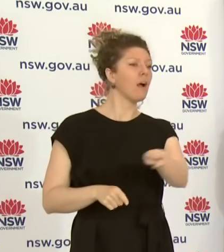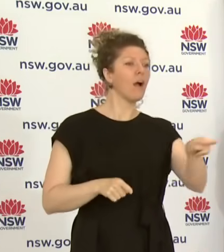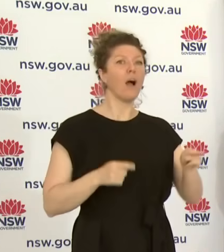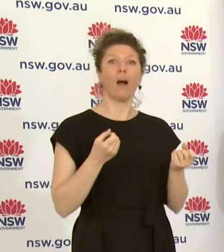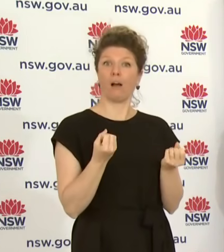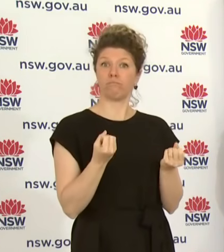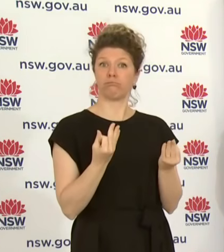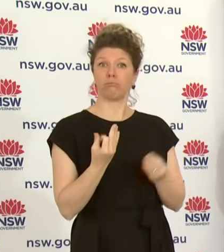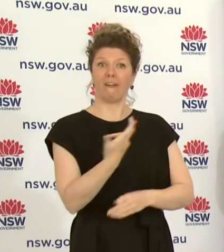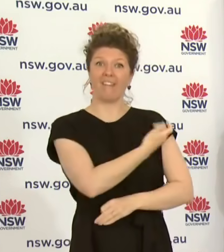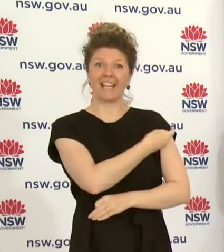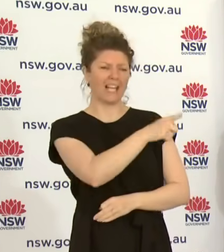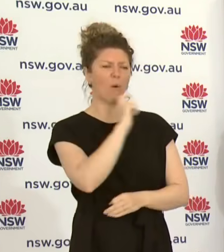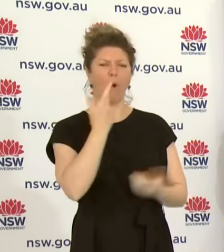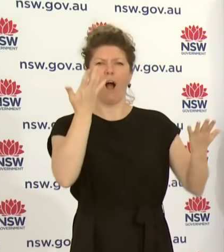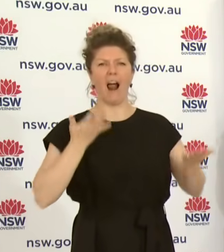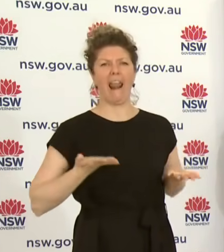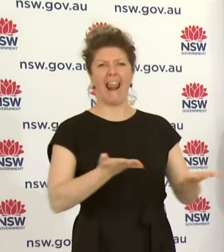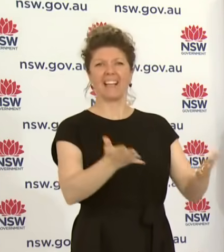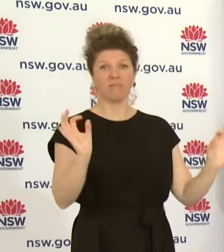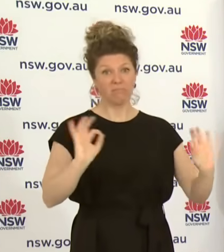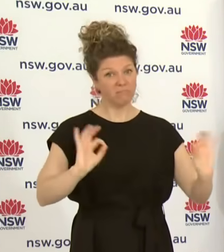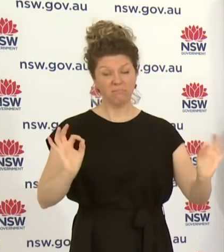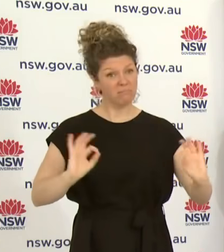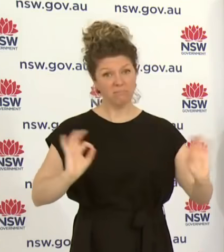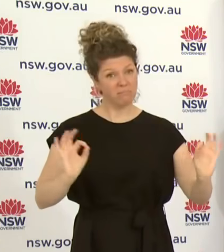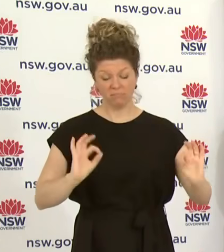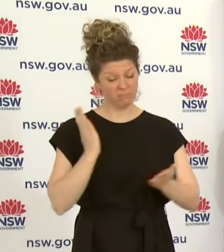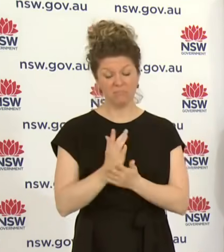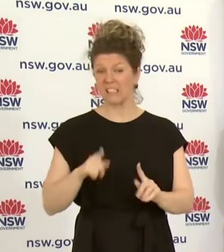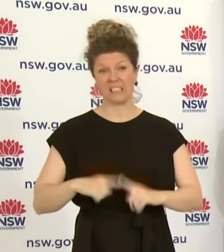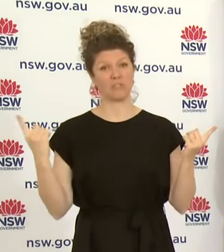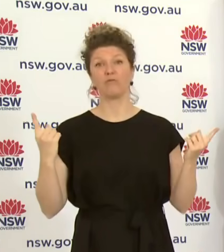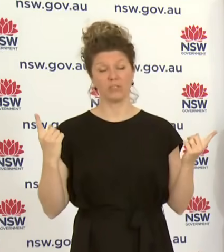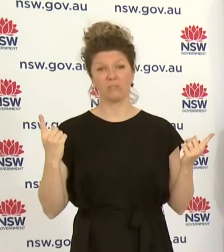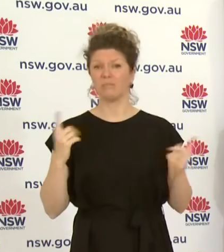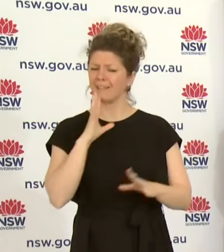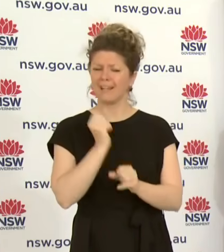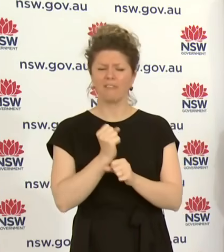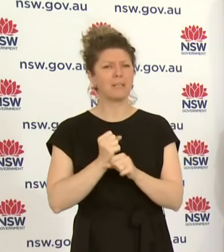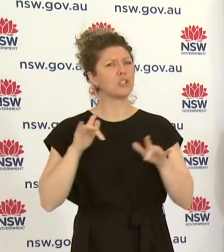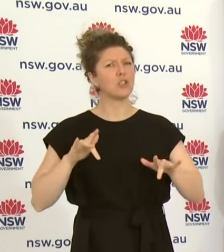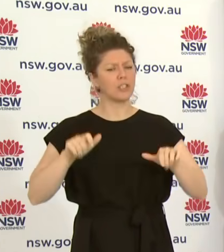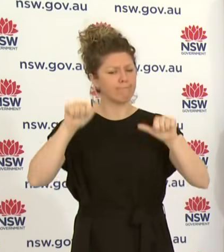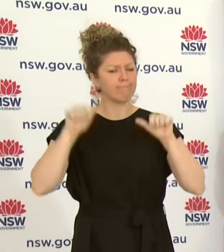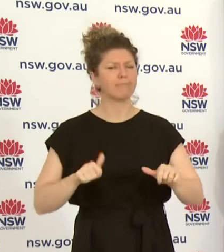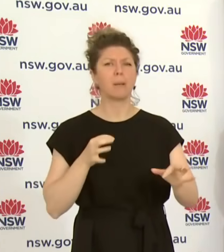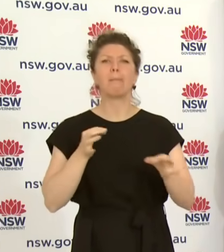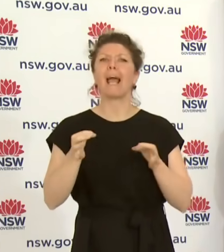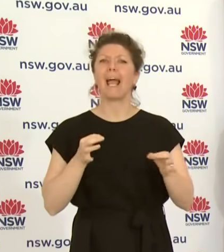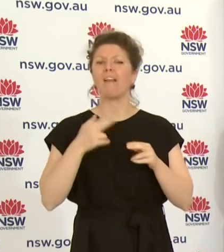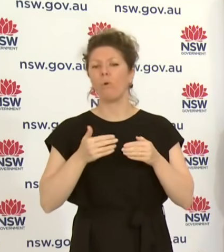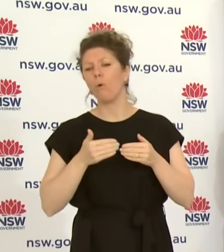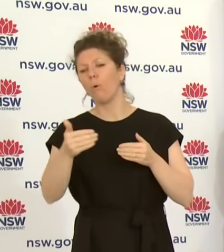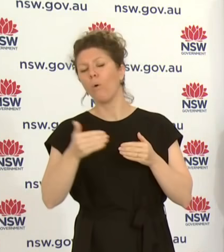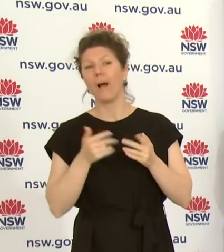people are going to have all those freedoms. I want to make that point very clear. The government is yet to finalise its plans in relation to